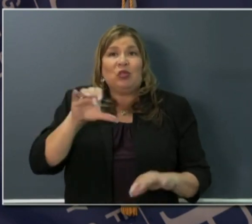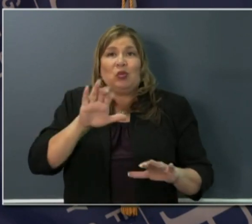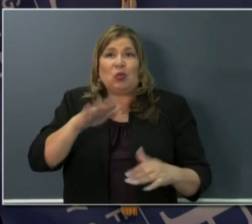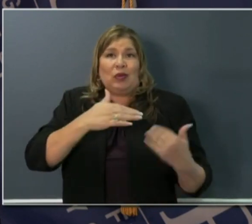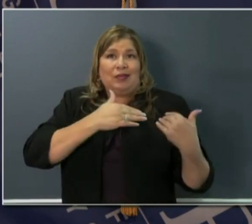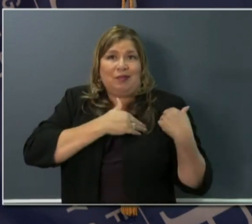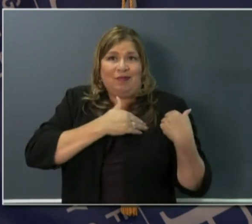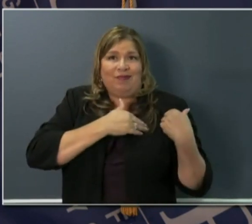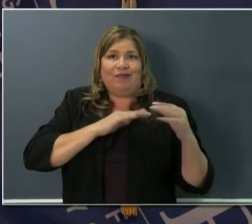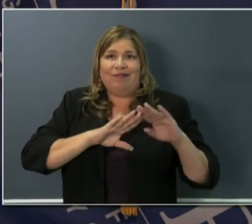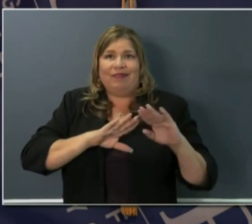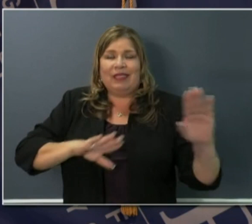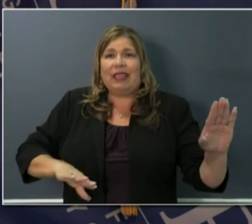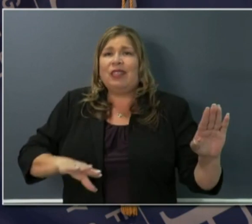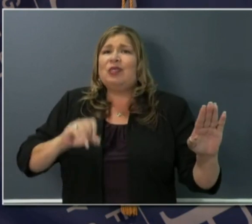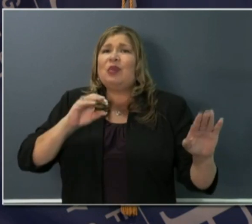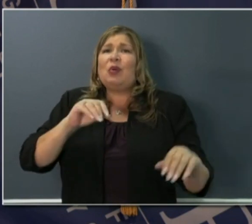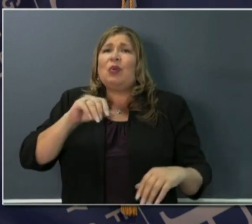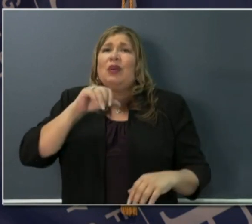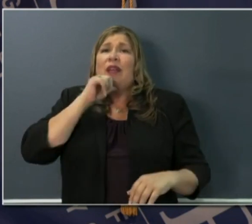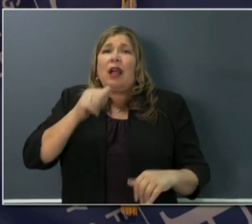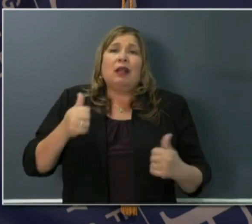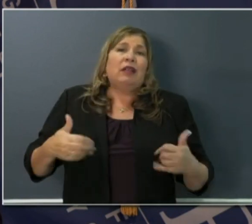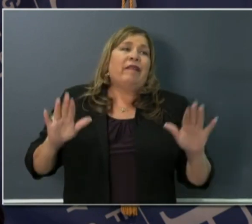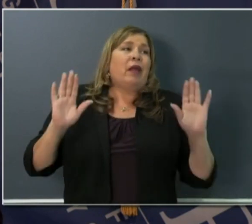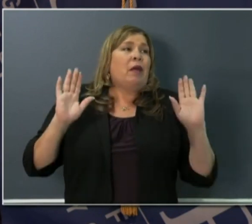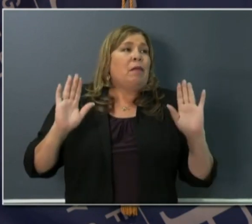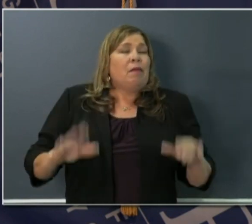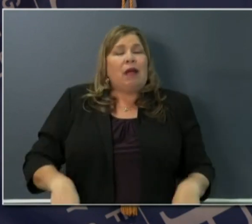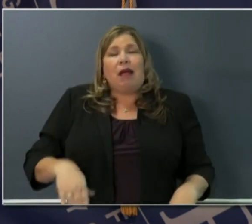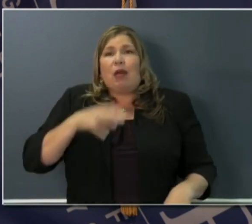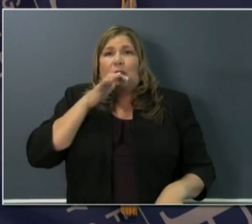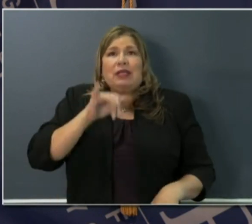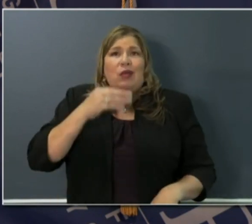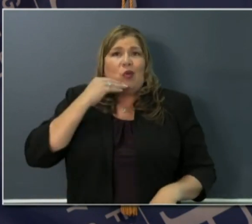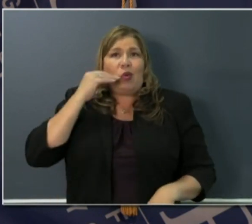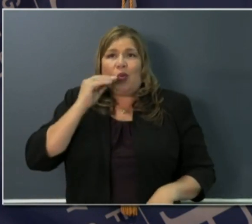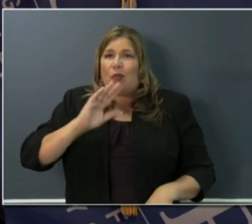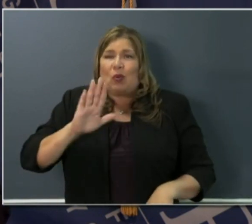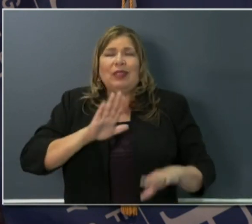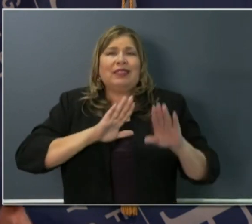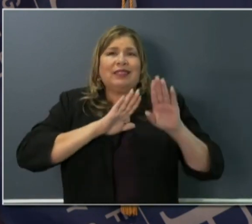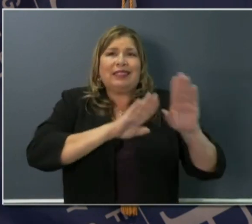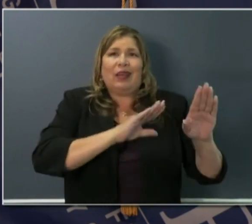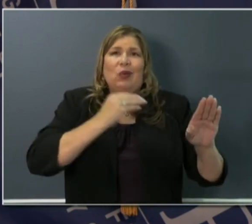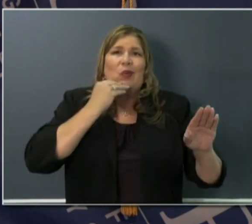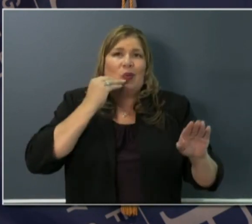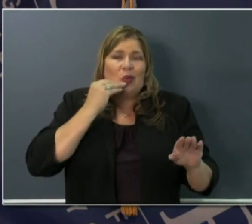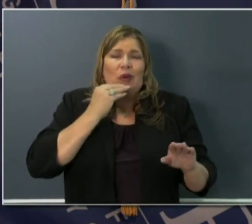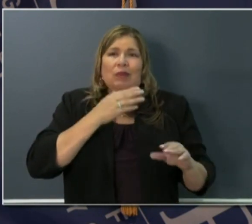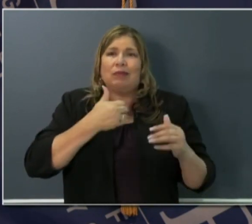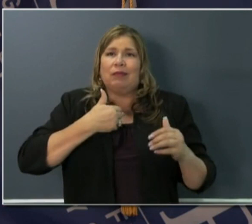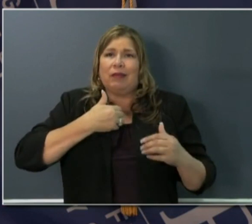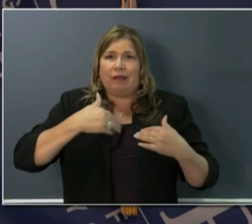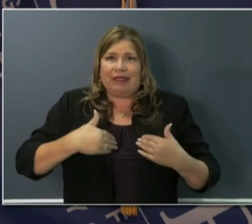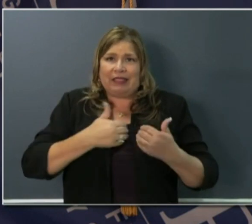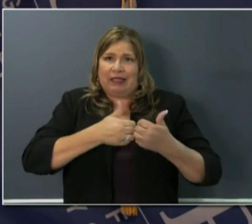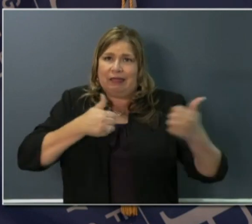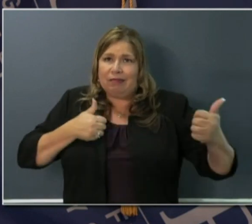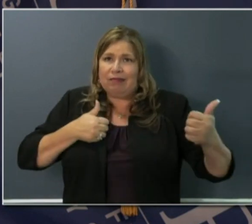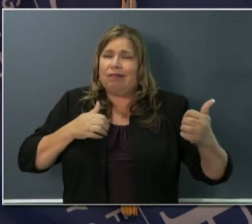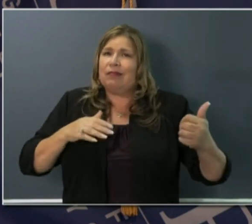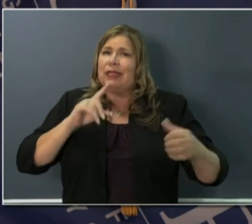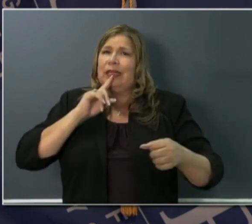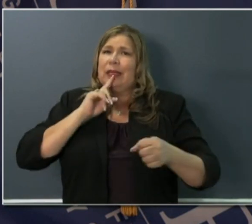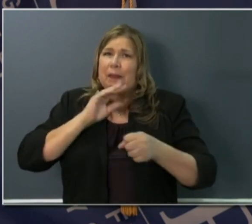to this home isolation and this physical distancing. Let's not be interested in doing so. Let's